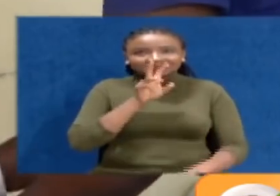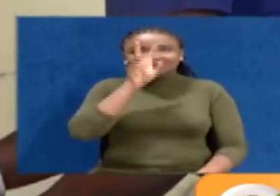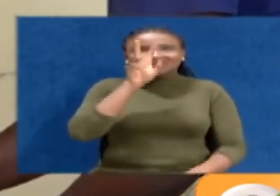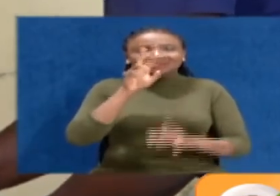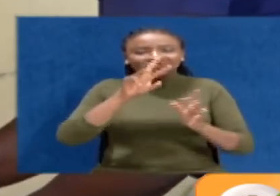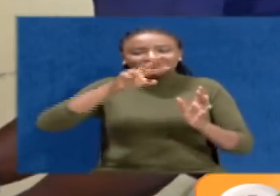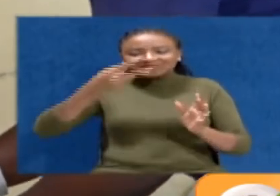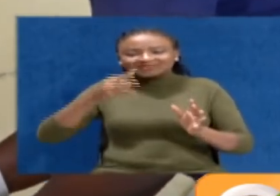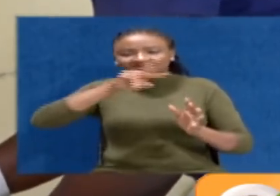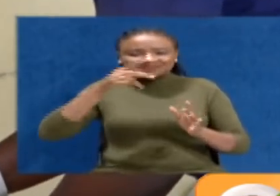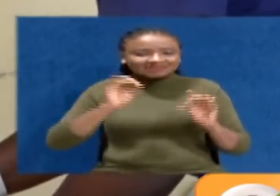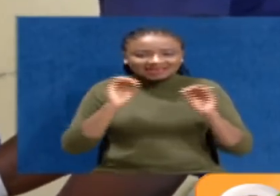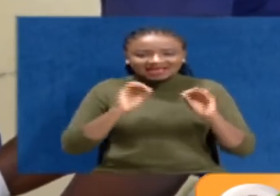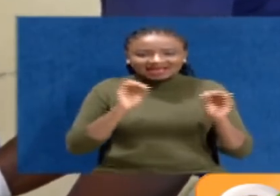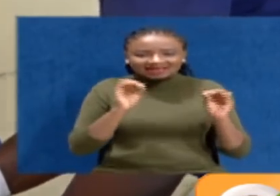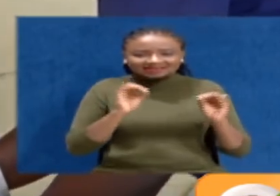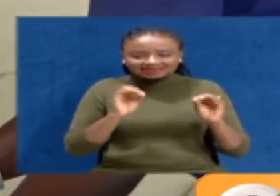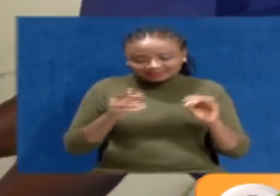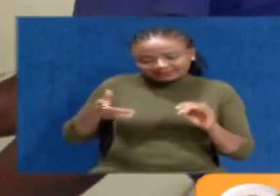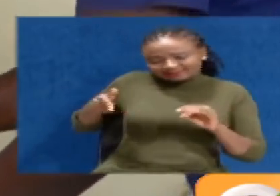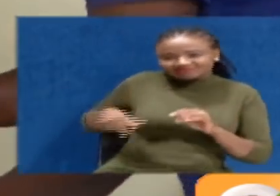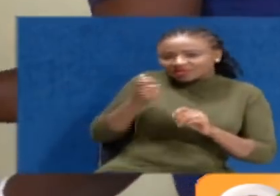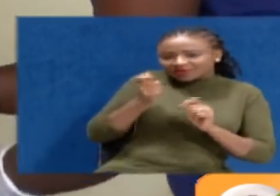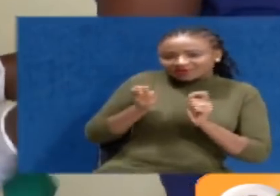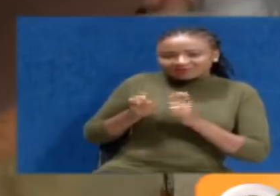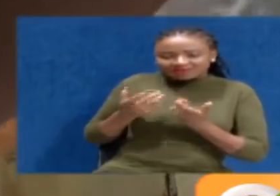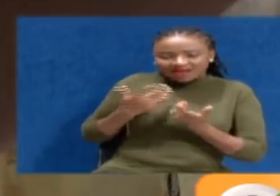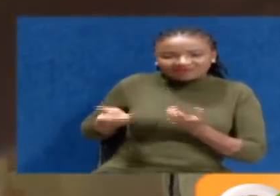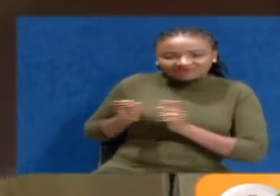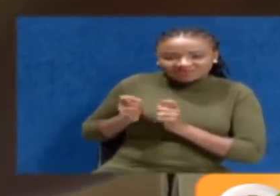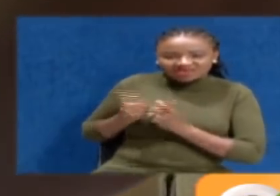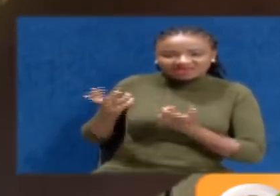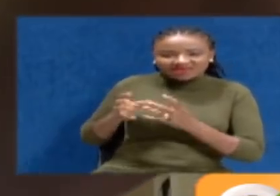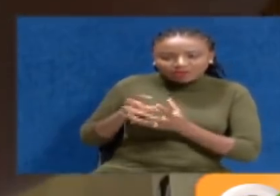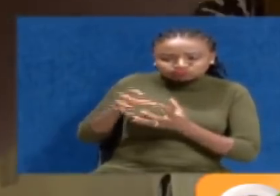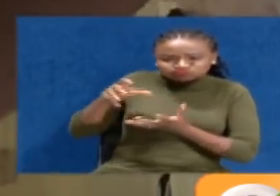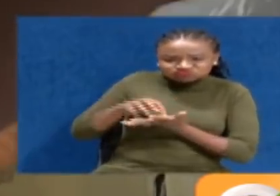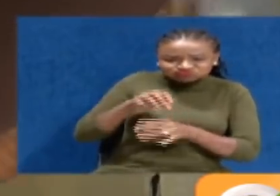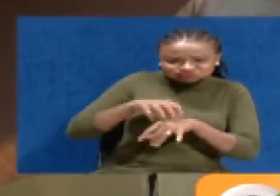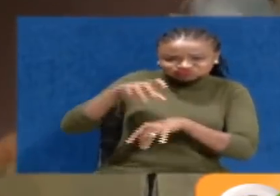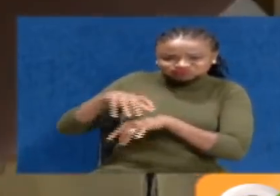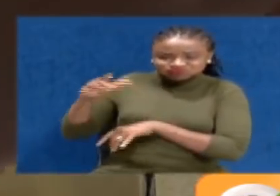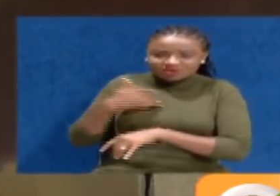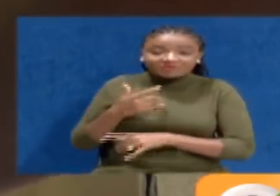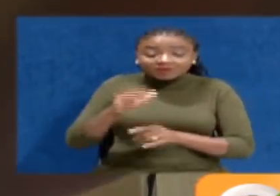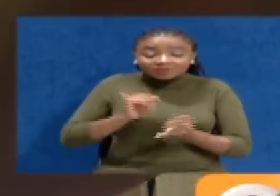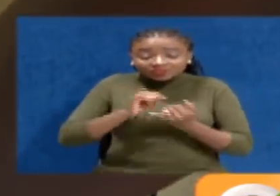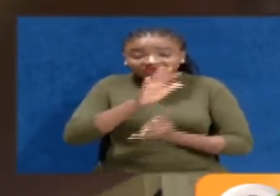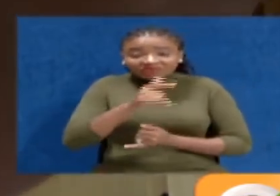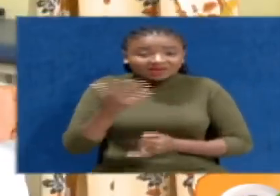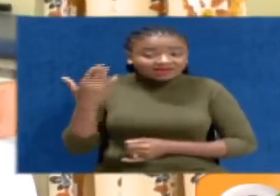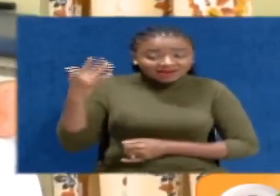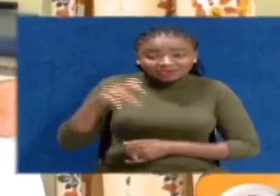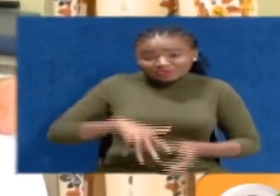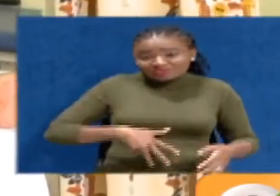Sasa vinonda sikatokesea pande hii na hapa nyuma. His wife, who was expecting a baby at the time, could not help him